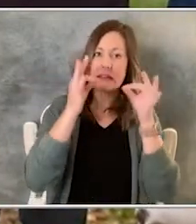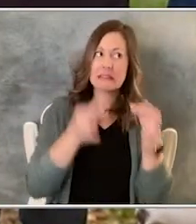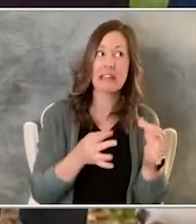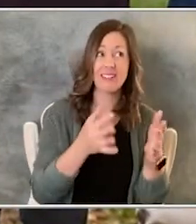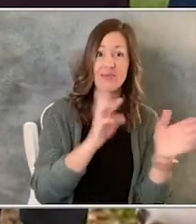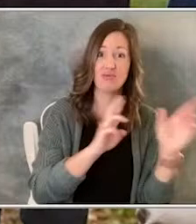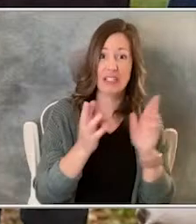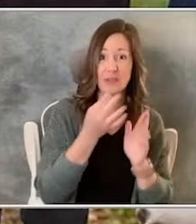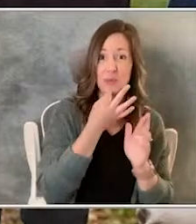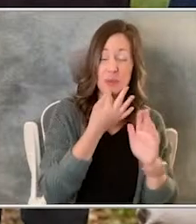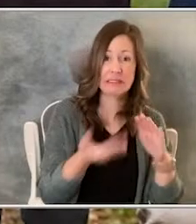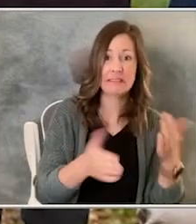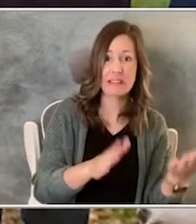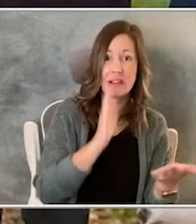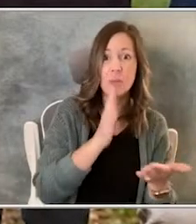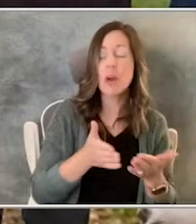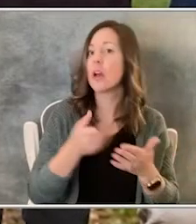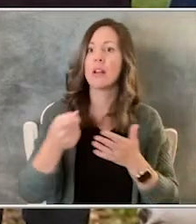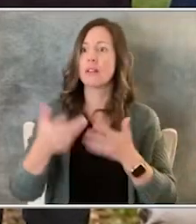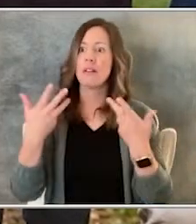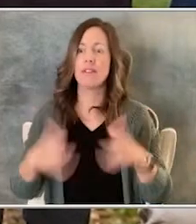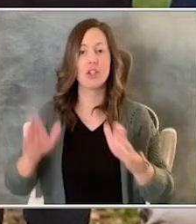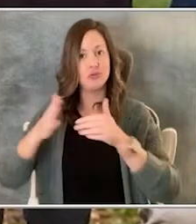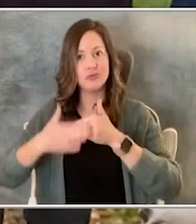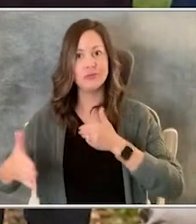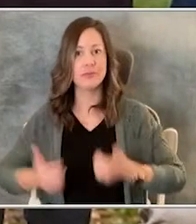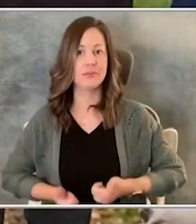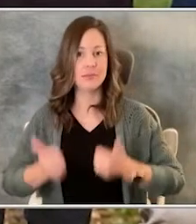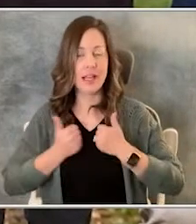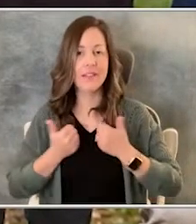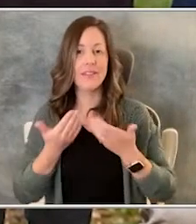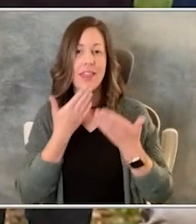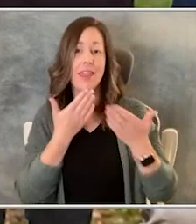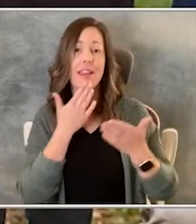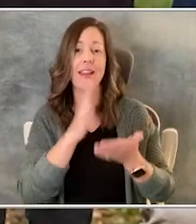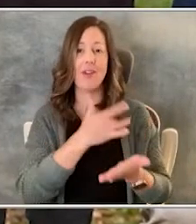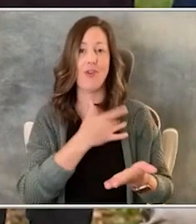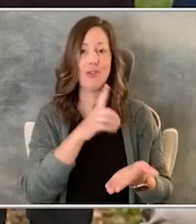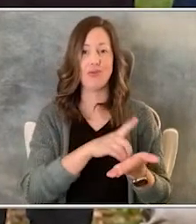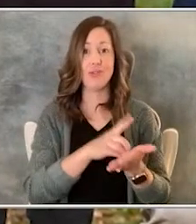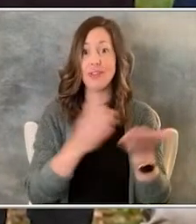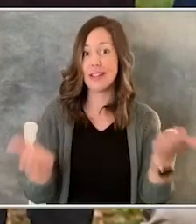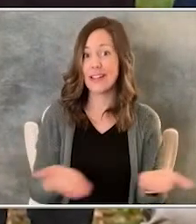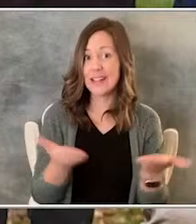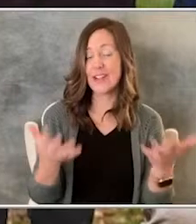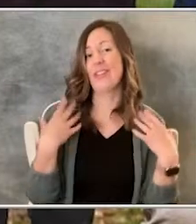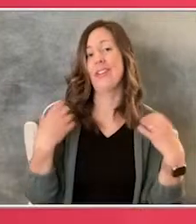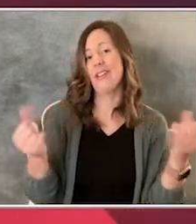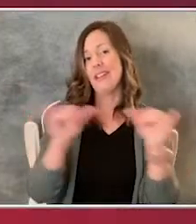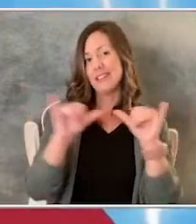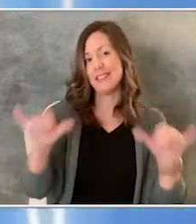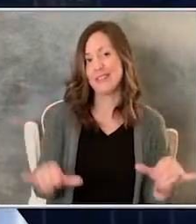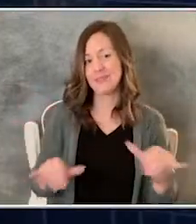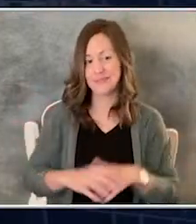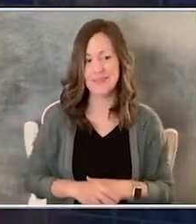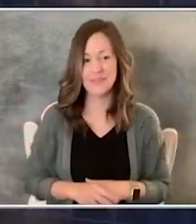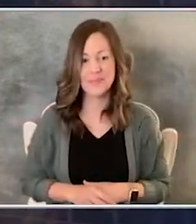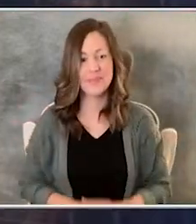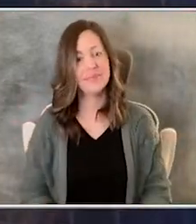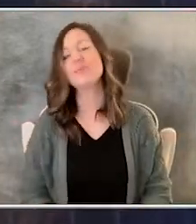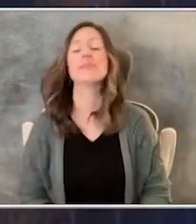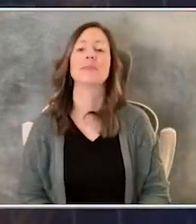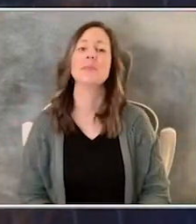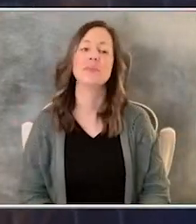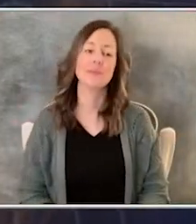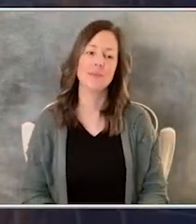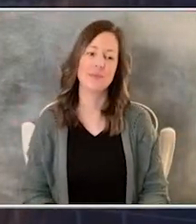from back-to-back heart scares, the man you're about to meet still felt off. He just knew something wasn't right. Thankfully, he